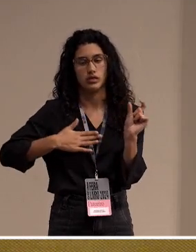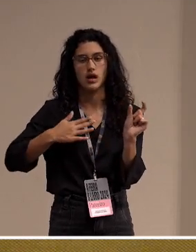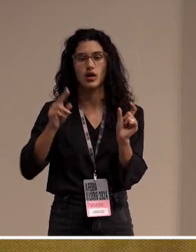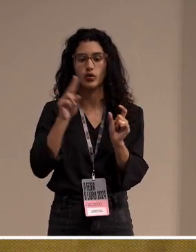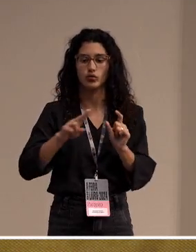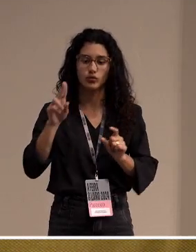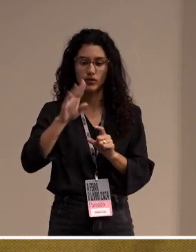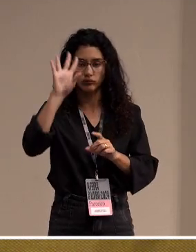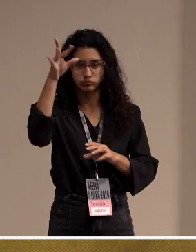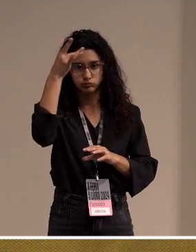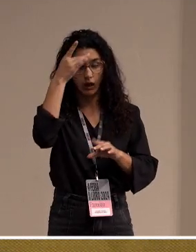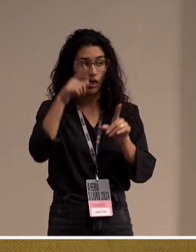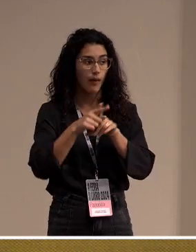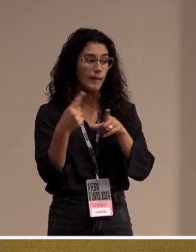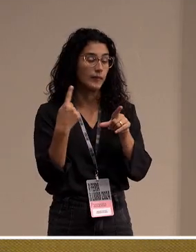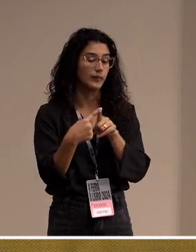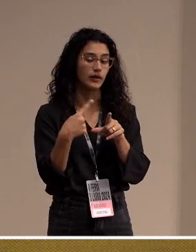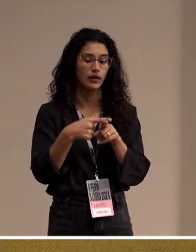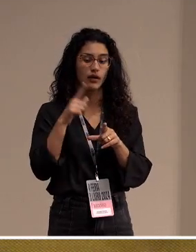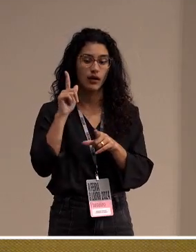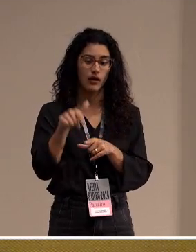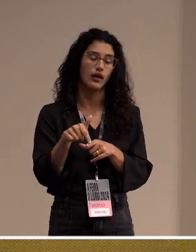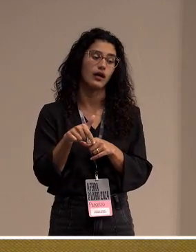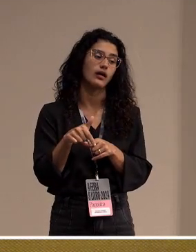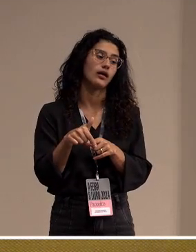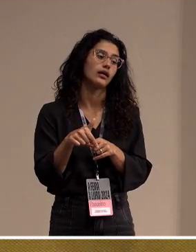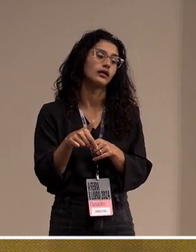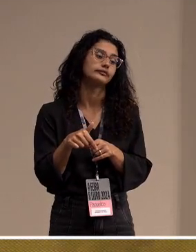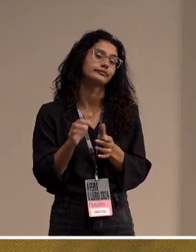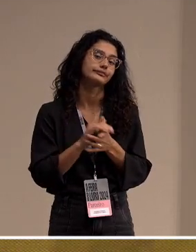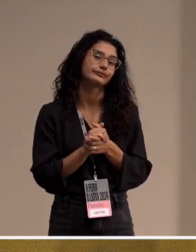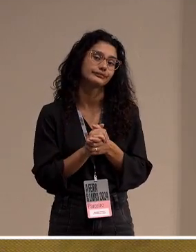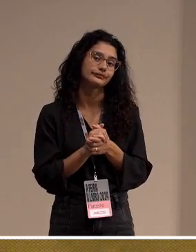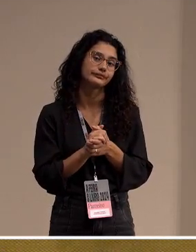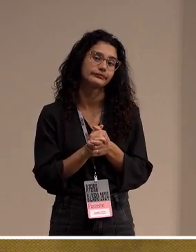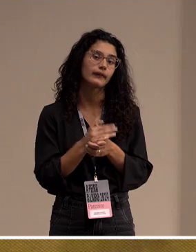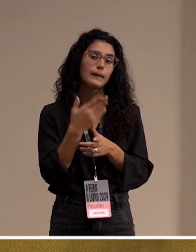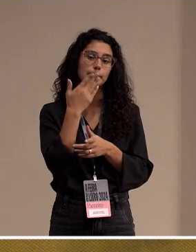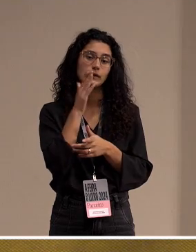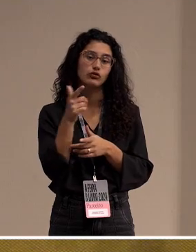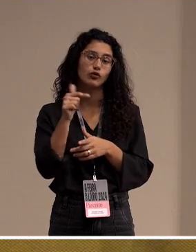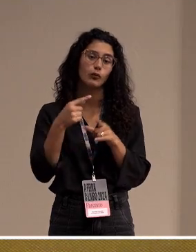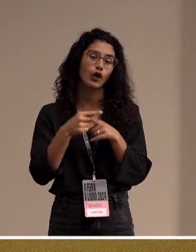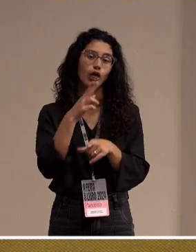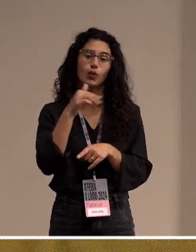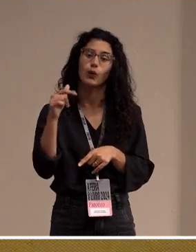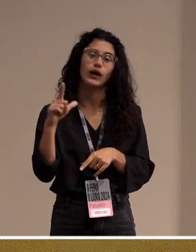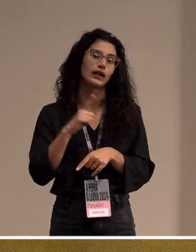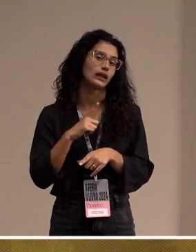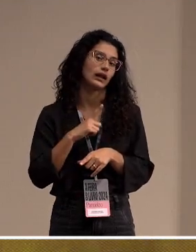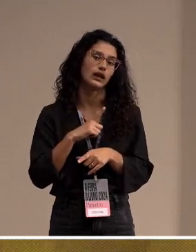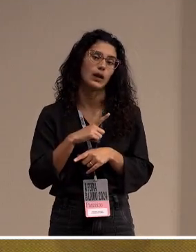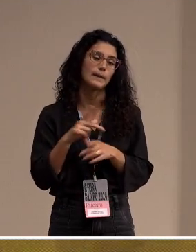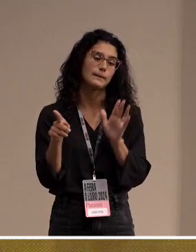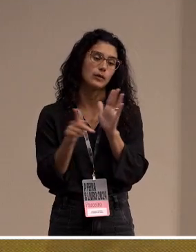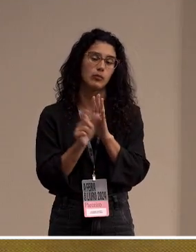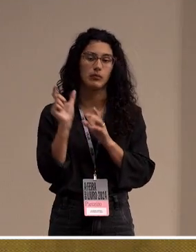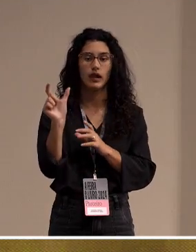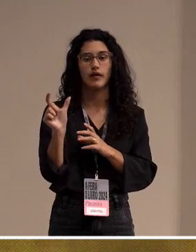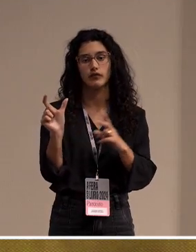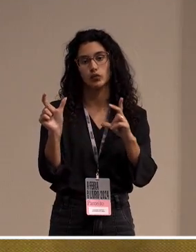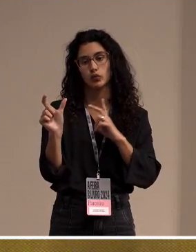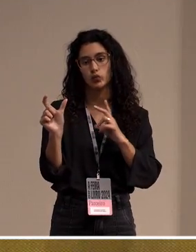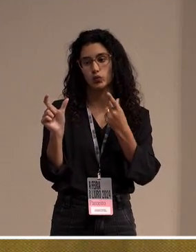it is impossible for you to reclaim it because you never possessed it. And that's sort of what I'm saying in the